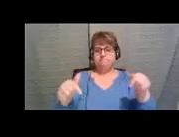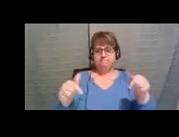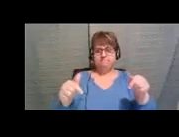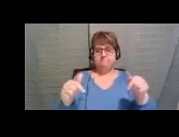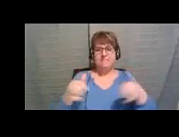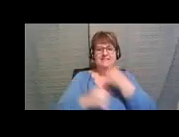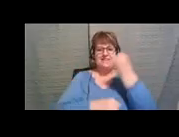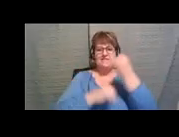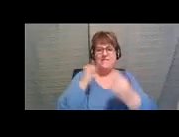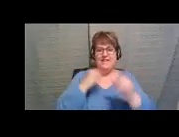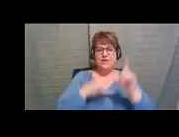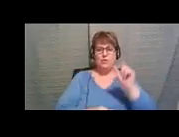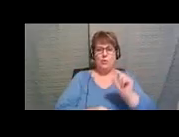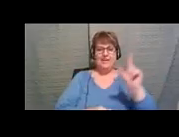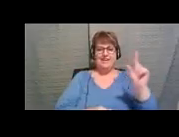final